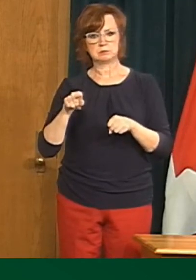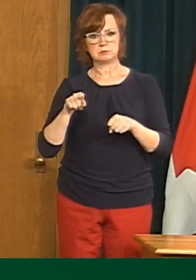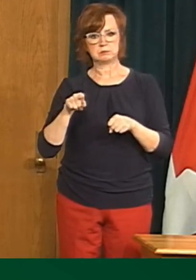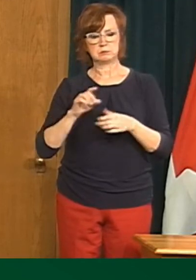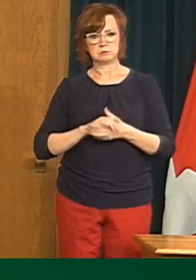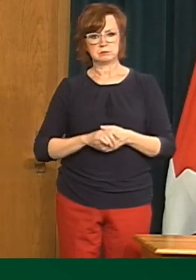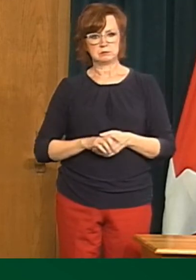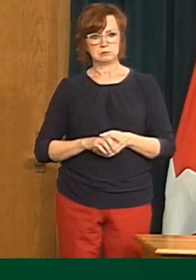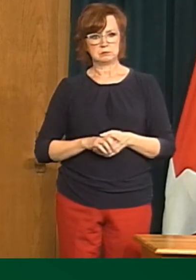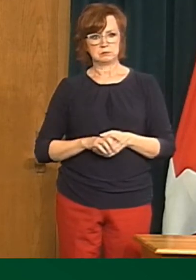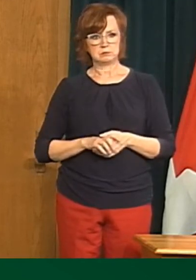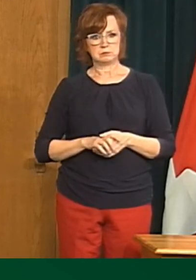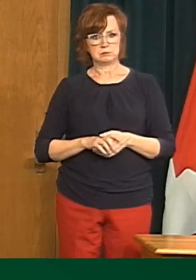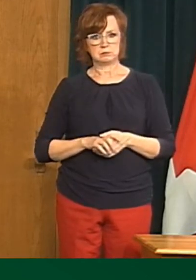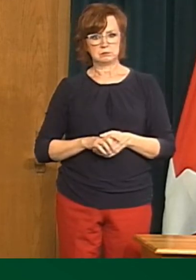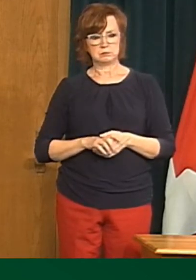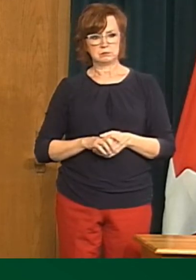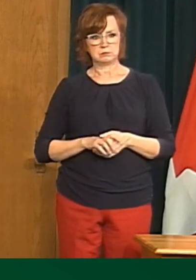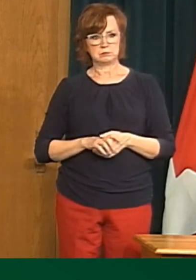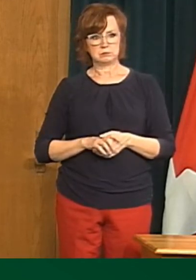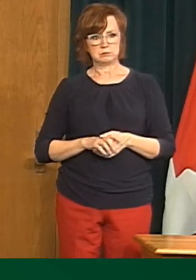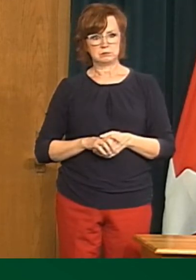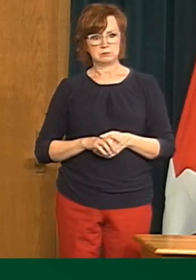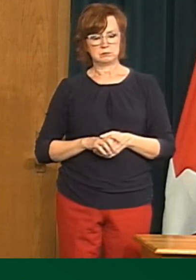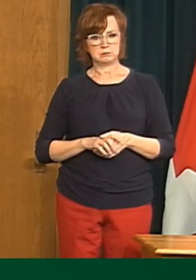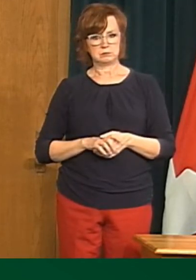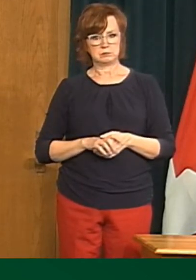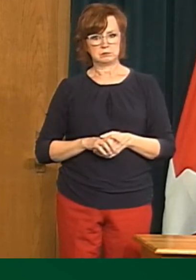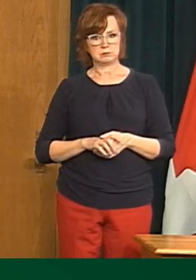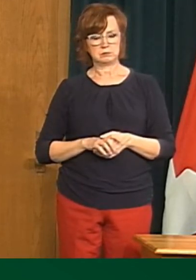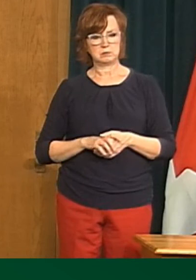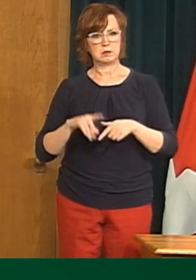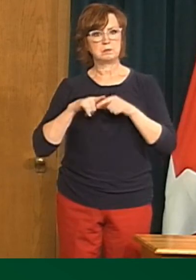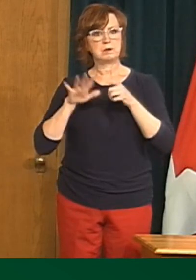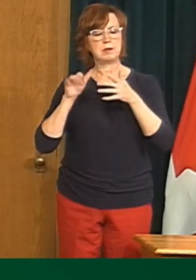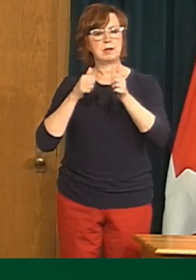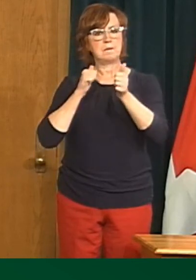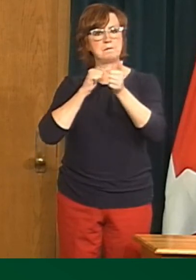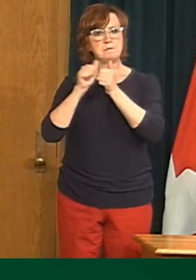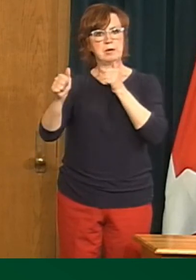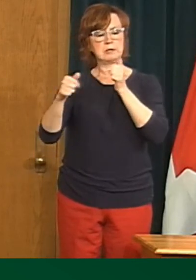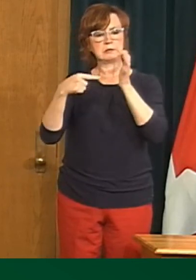put in before the numbers were finalized for today.